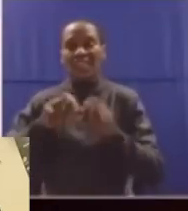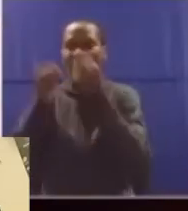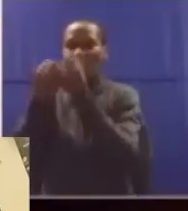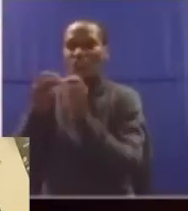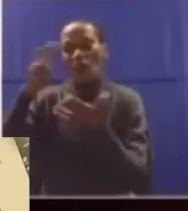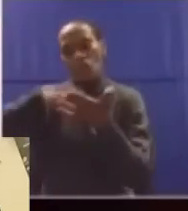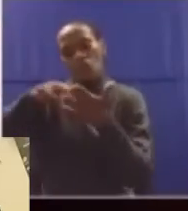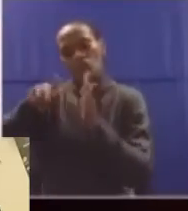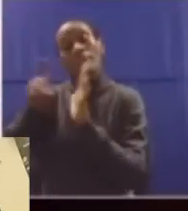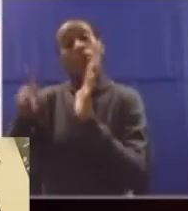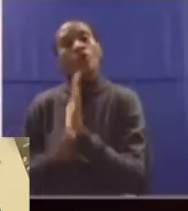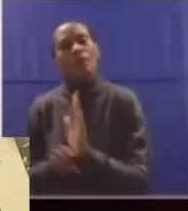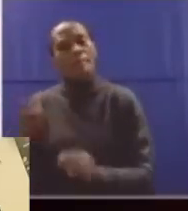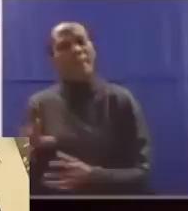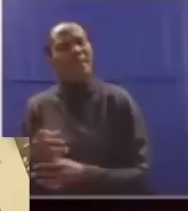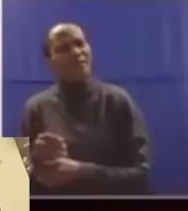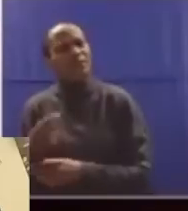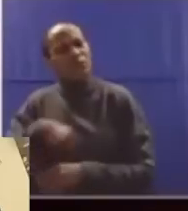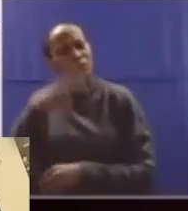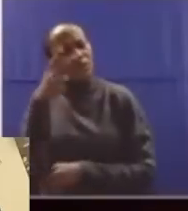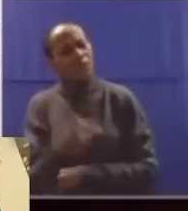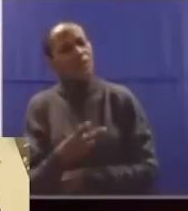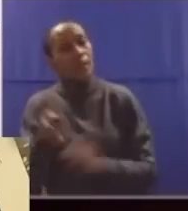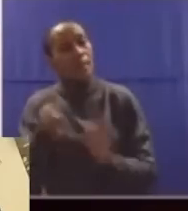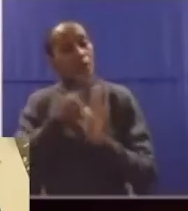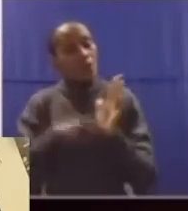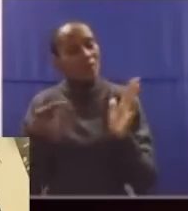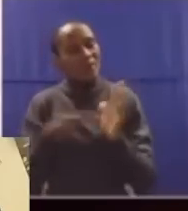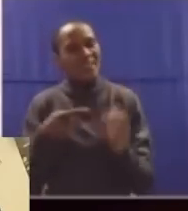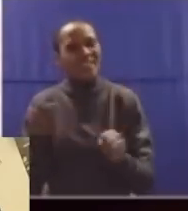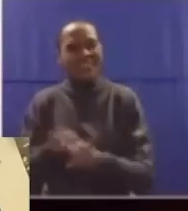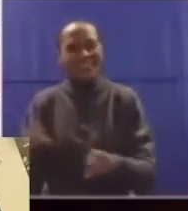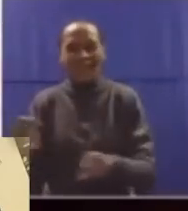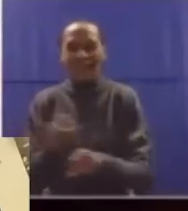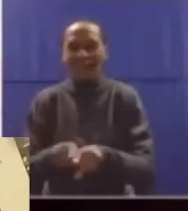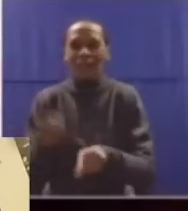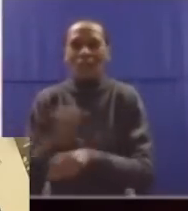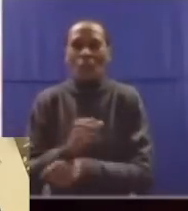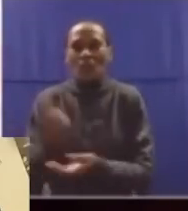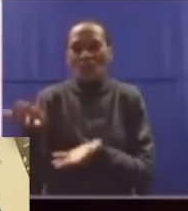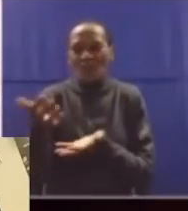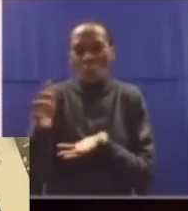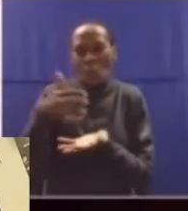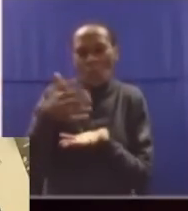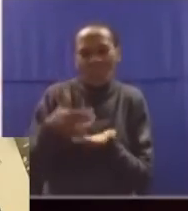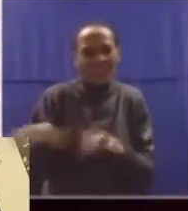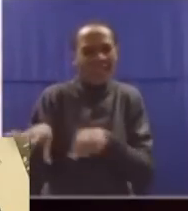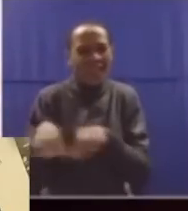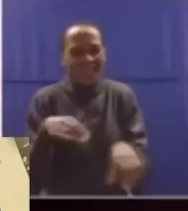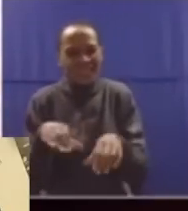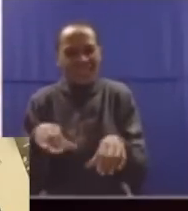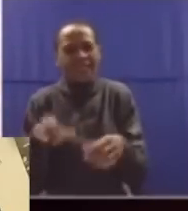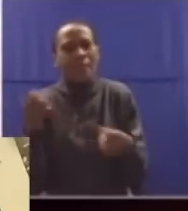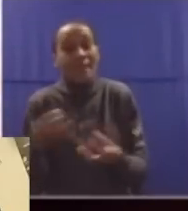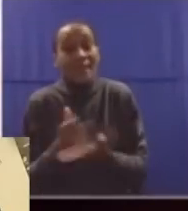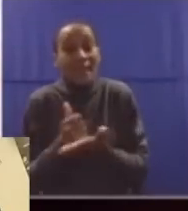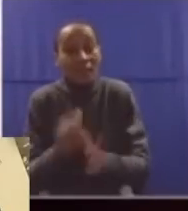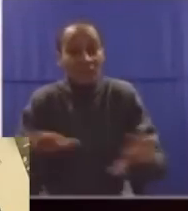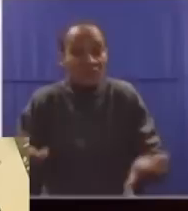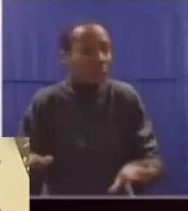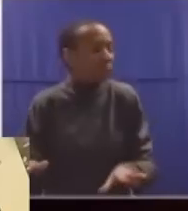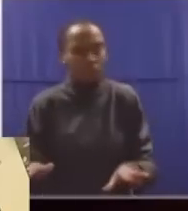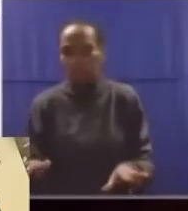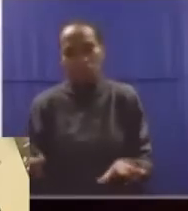program and found that the program is nothing but a collection of random, uncoordinated activities by provincial